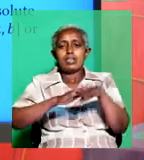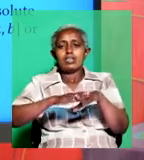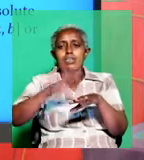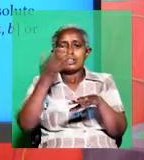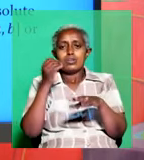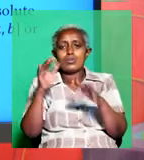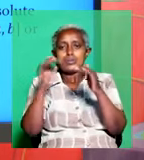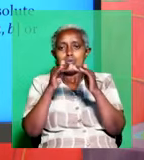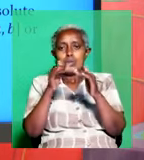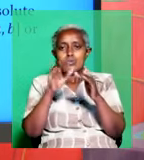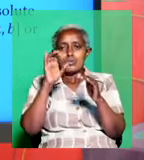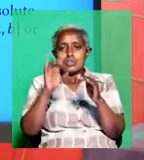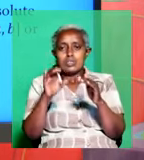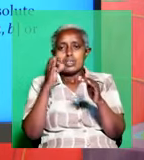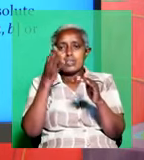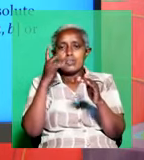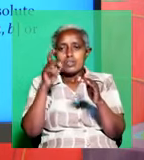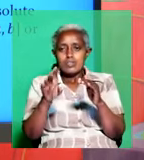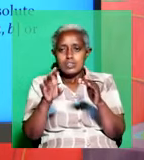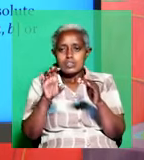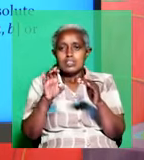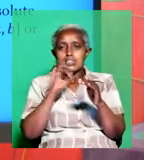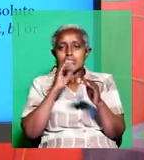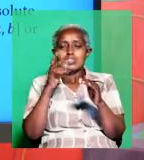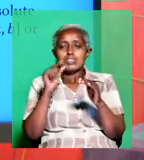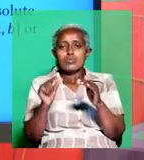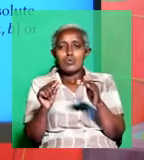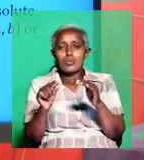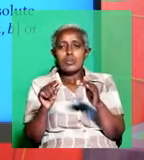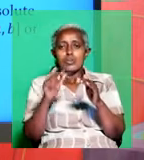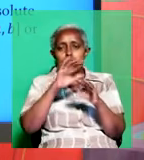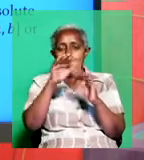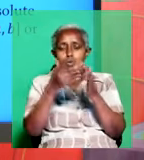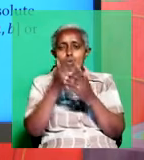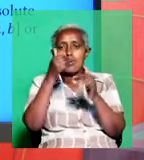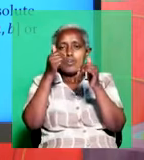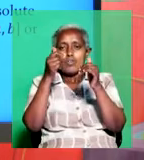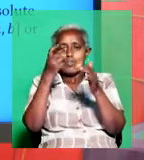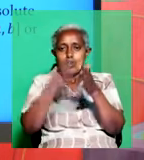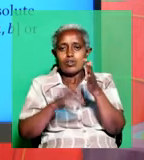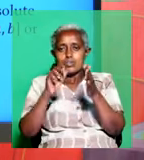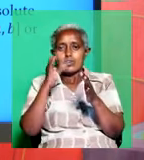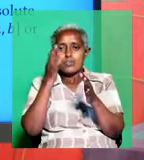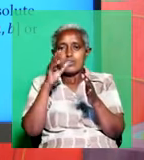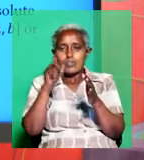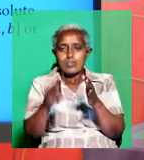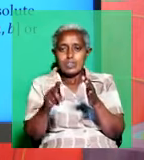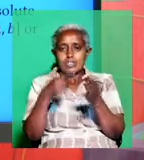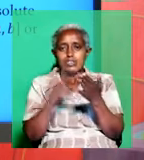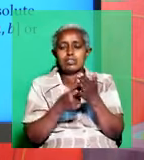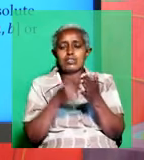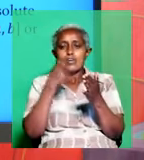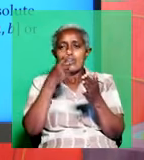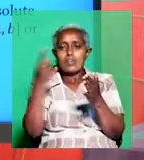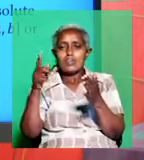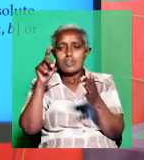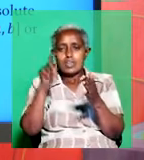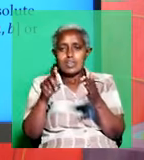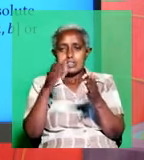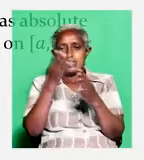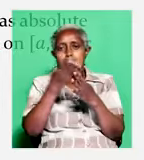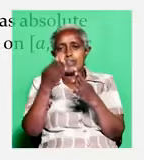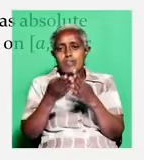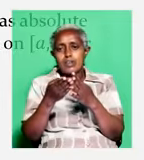greater or equal to f of c, or f of c is smaller from all values of the function f of x, or that means for every x in that